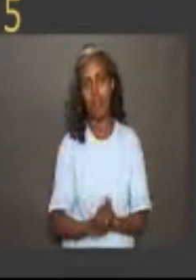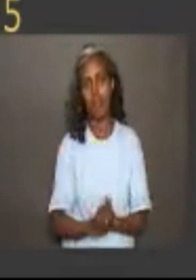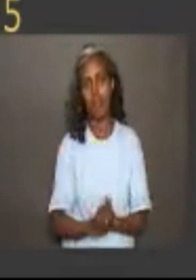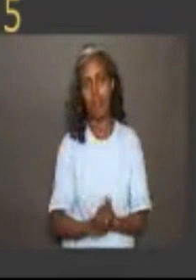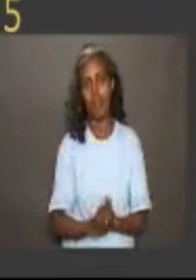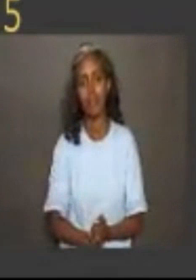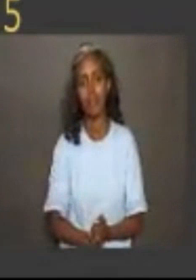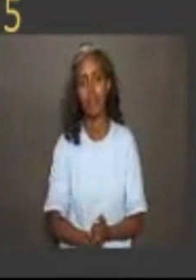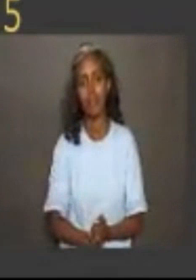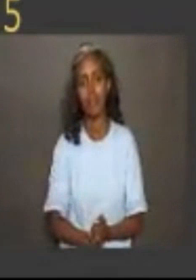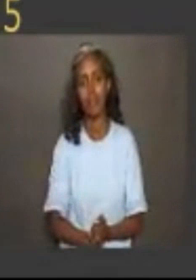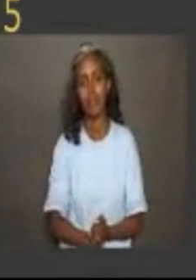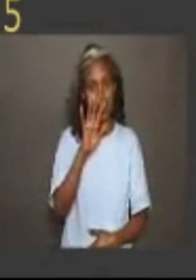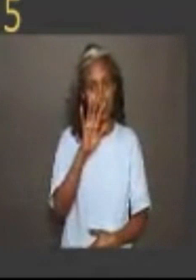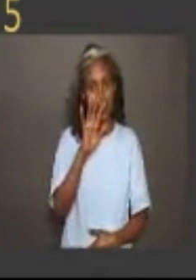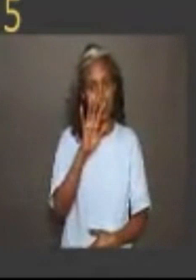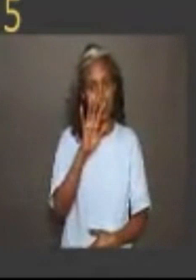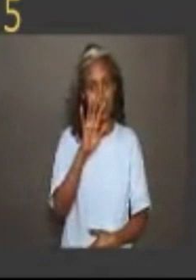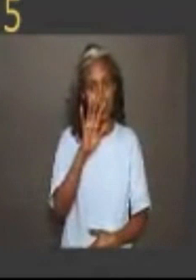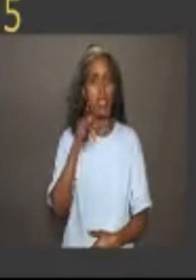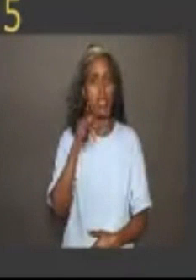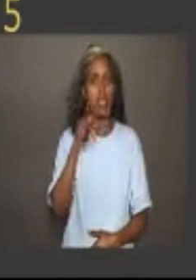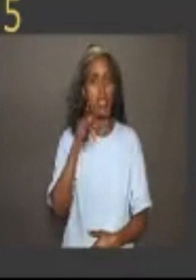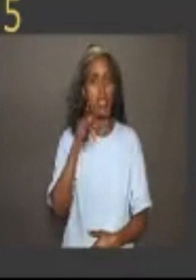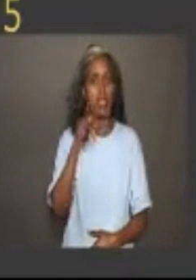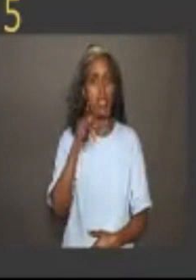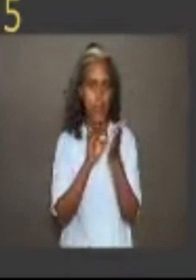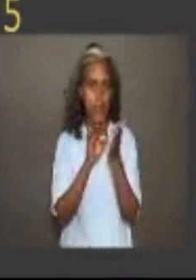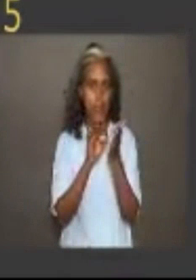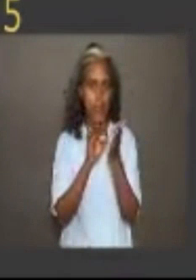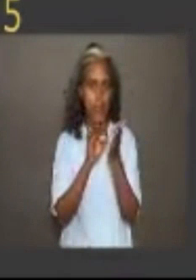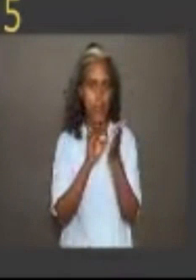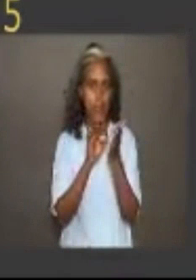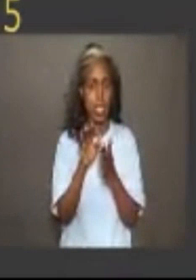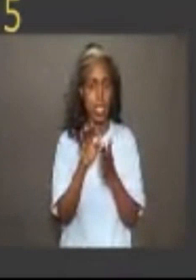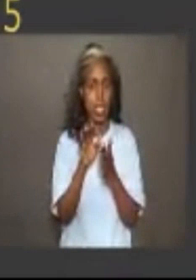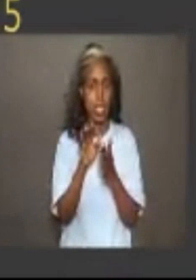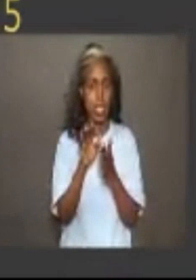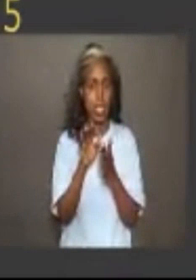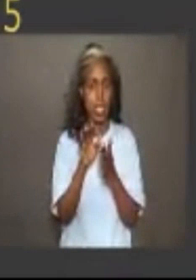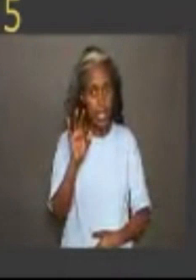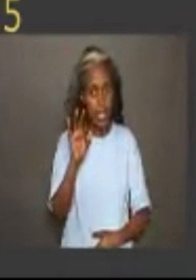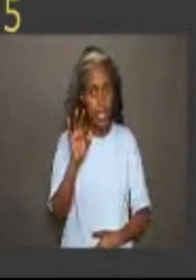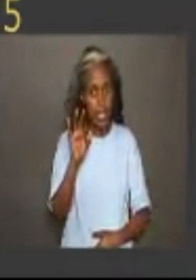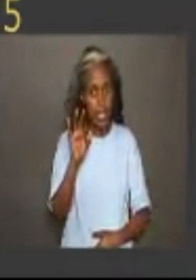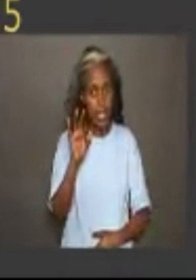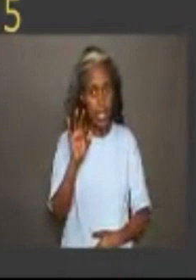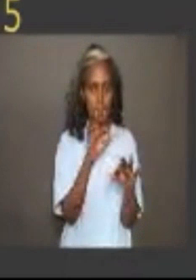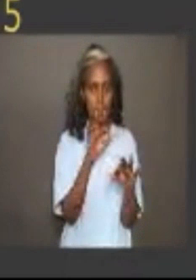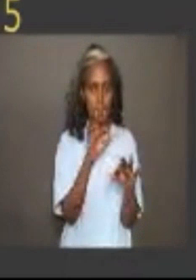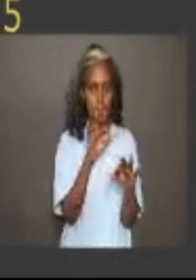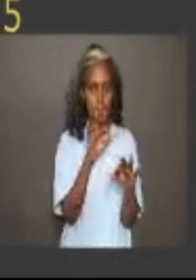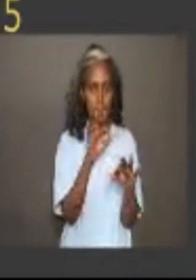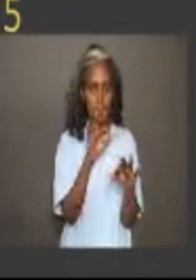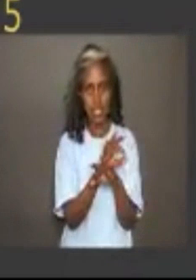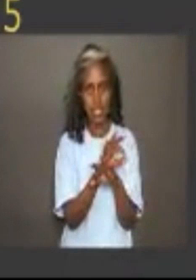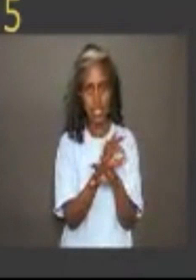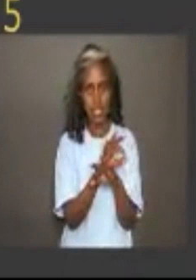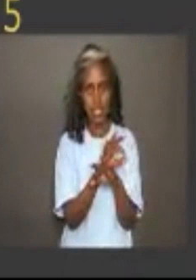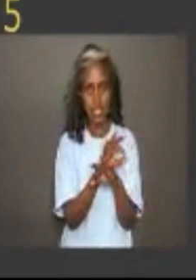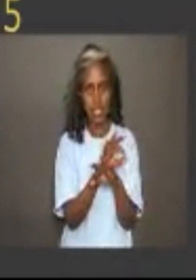5 is a prime number. 9 can be factorized by writing